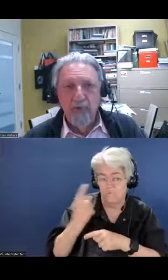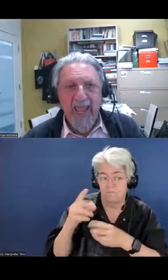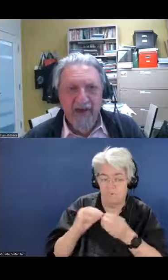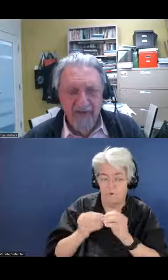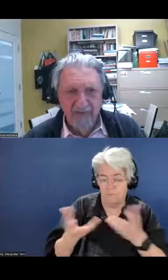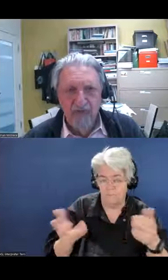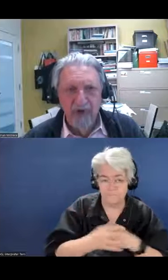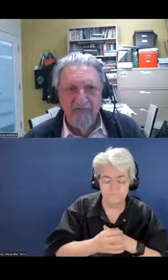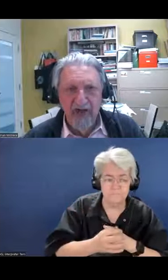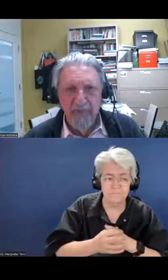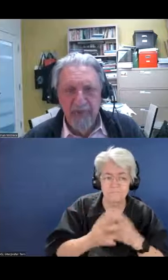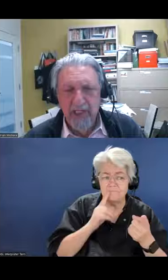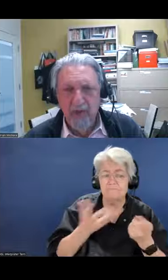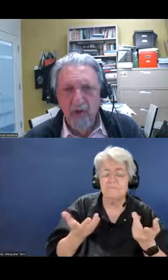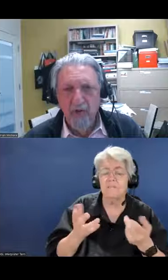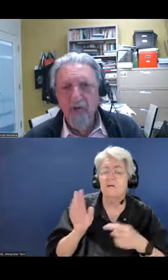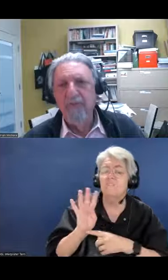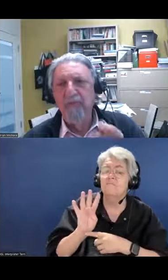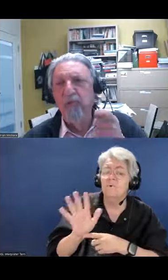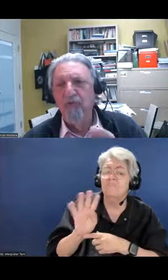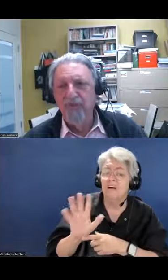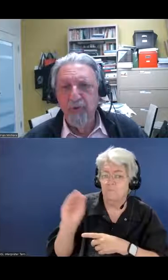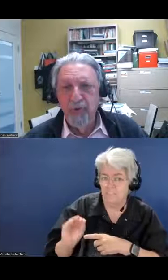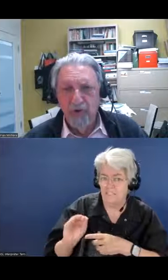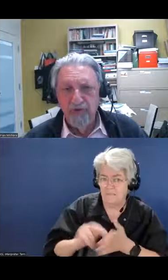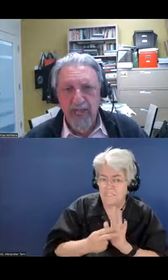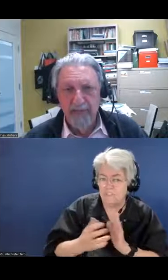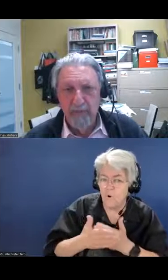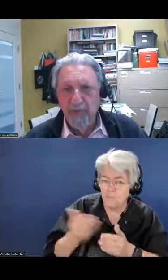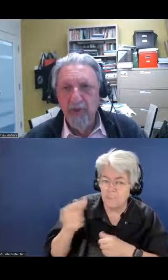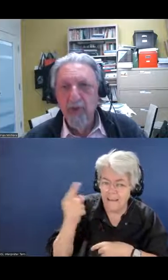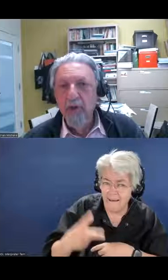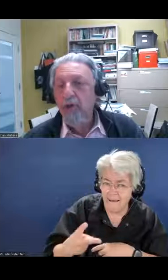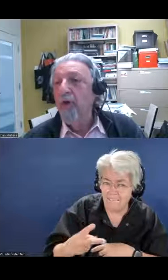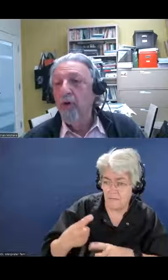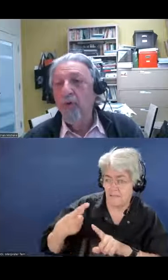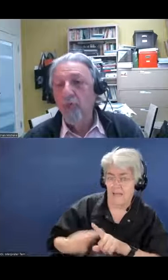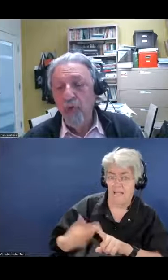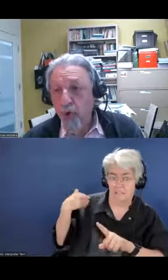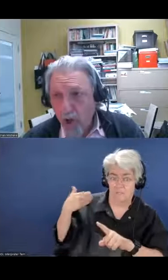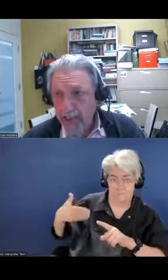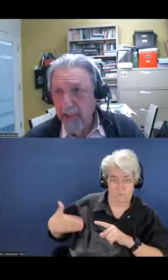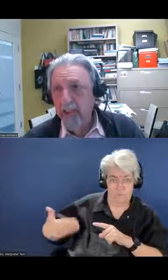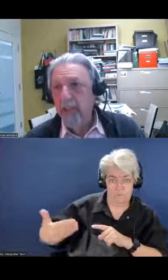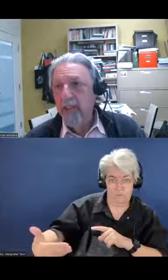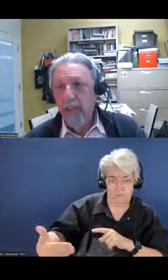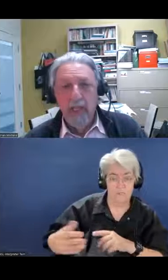Almost half, again, 45% of people who were frequent callers last month were